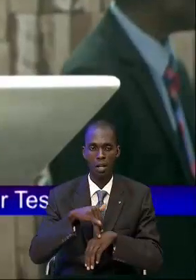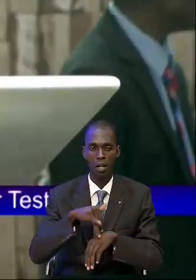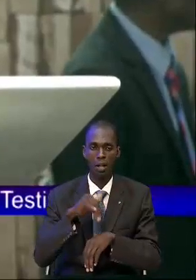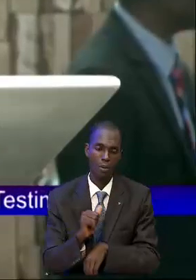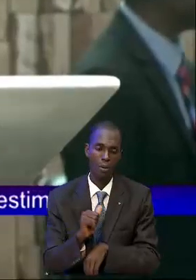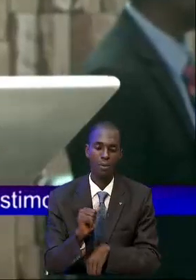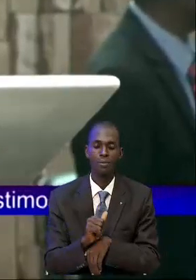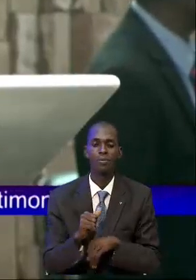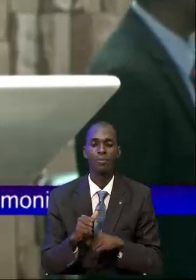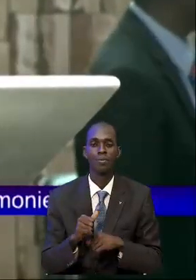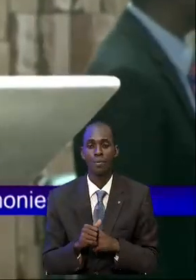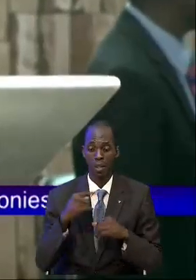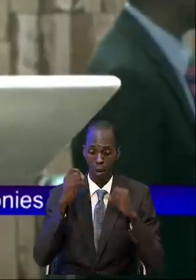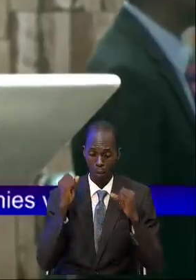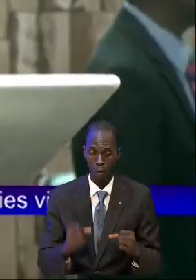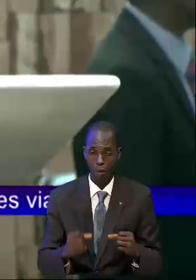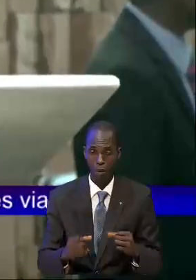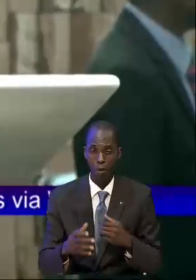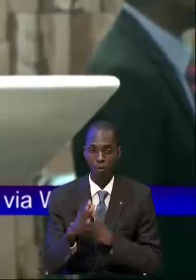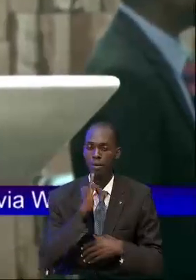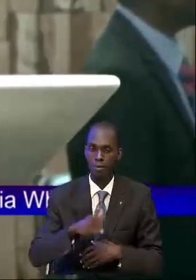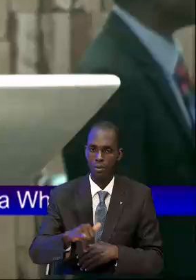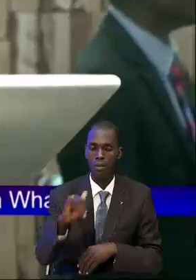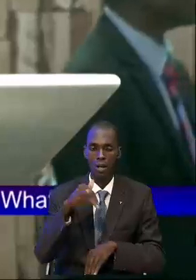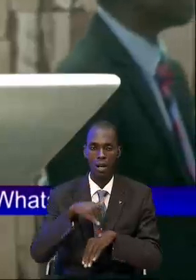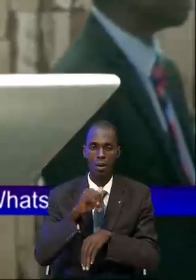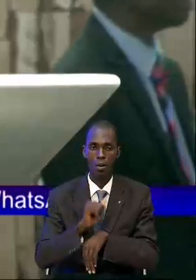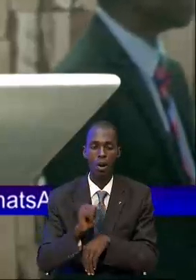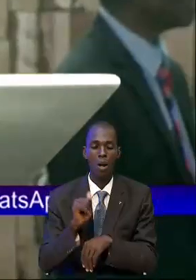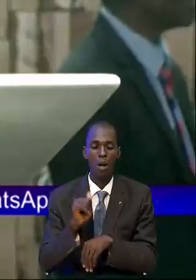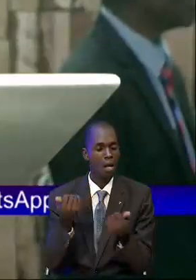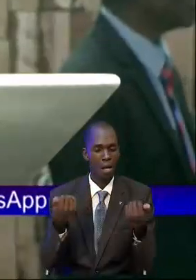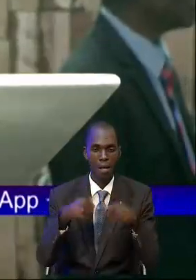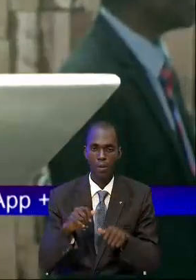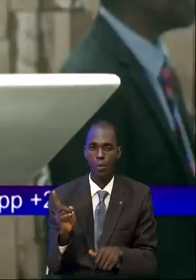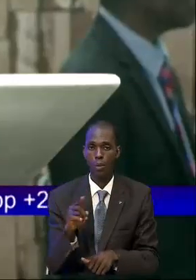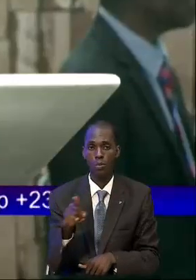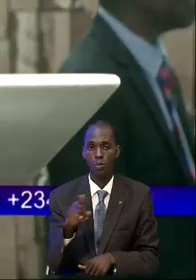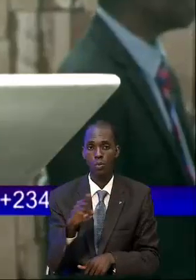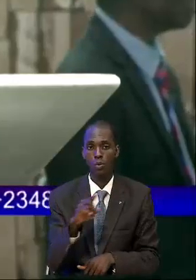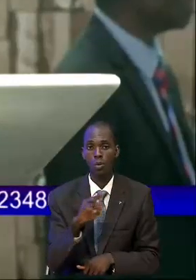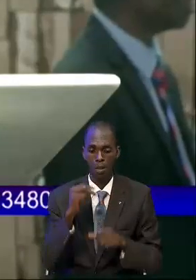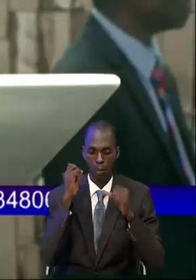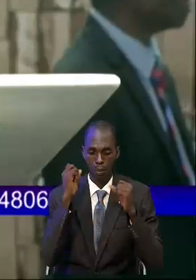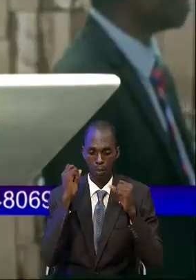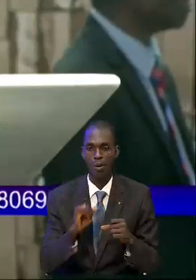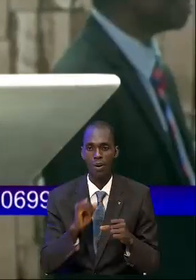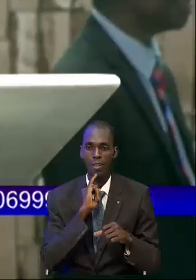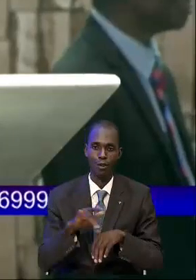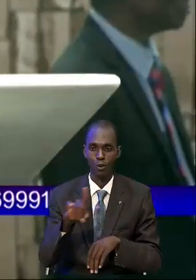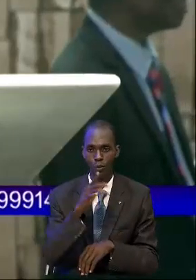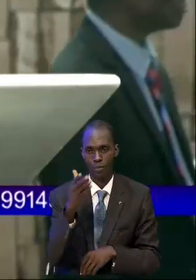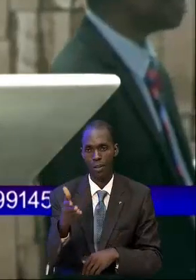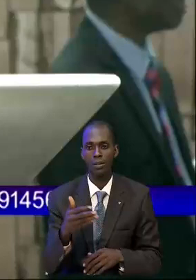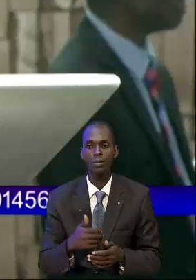The power is still at work. The power is still at work. The power is still at work. Anywhere